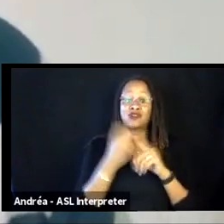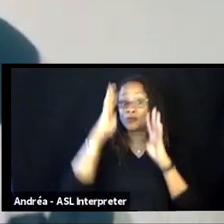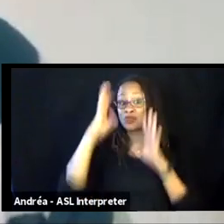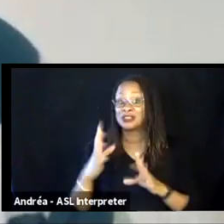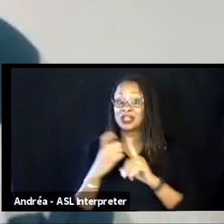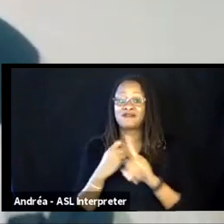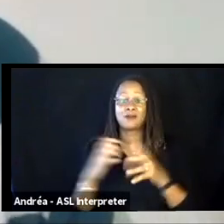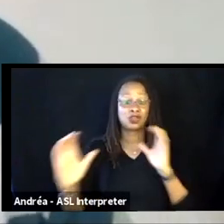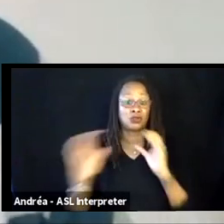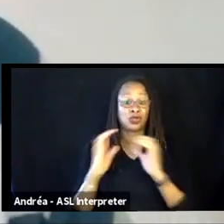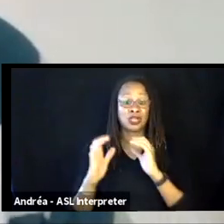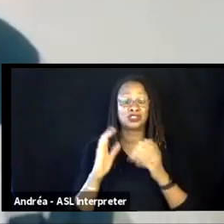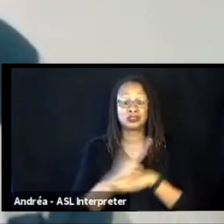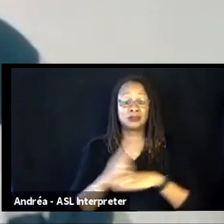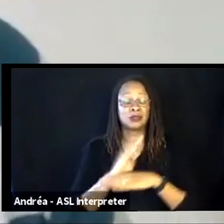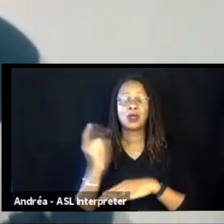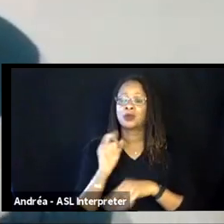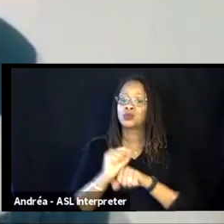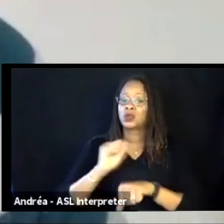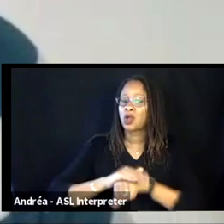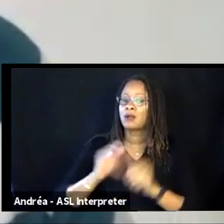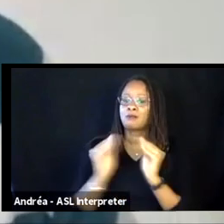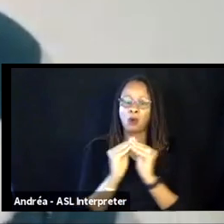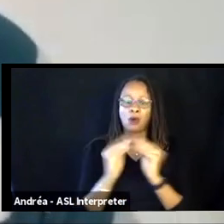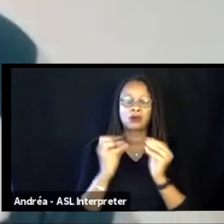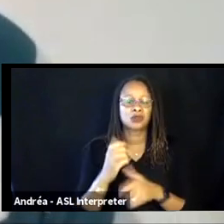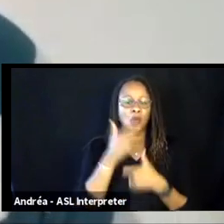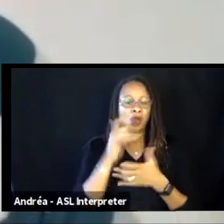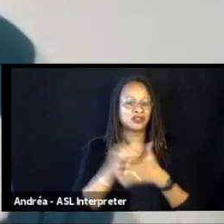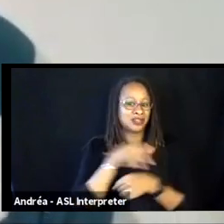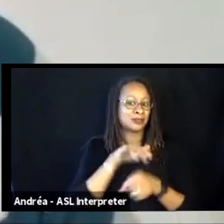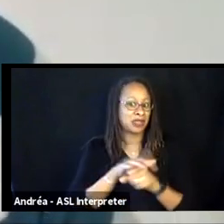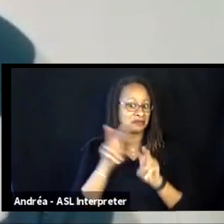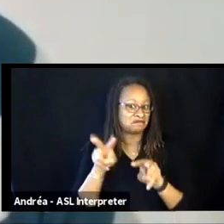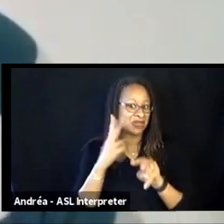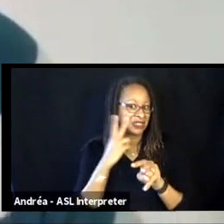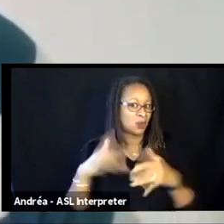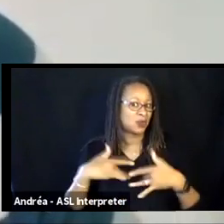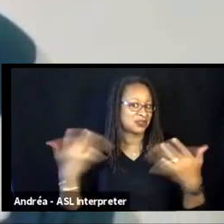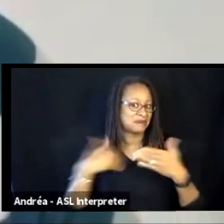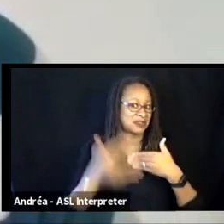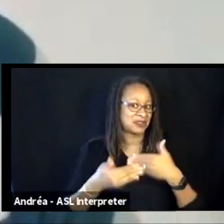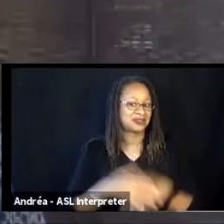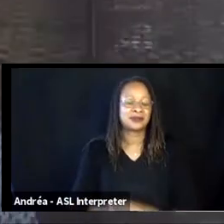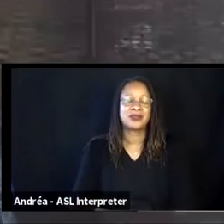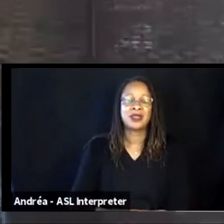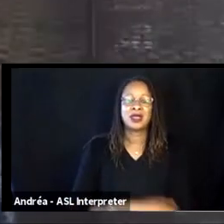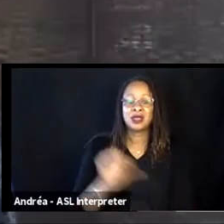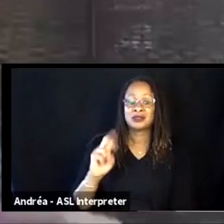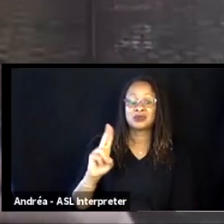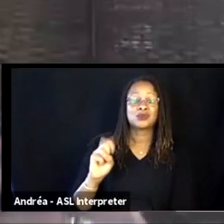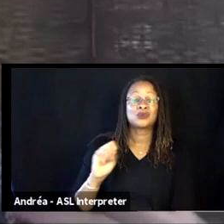industry, and we're always working on more, so kind of watch this space for what we're up to next. So Susie,